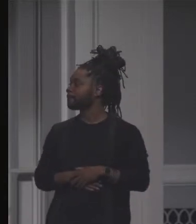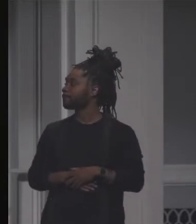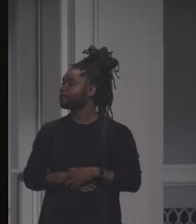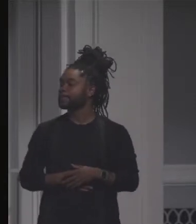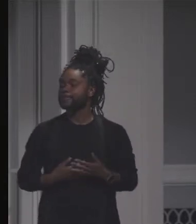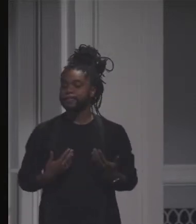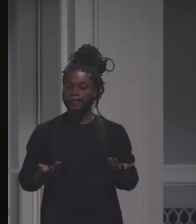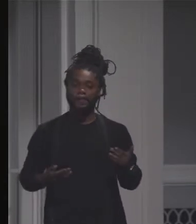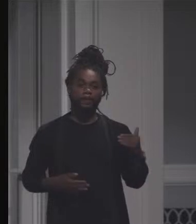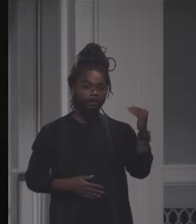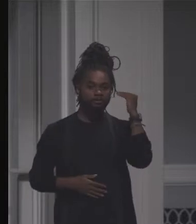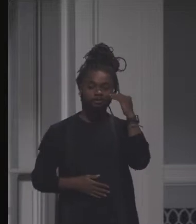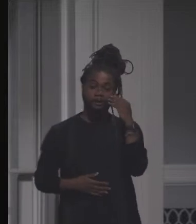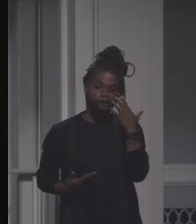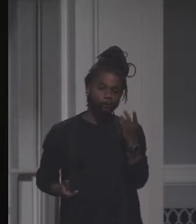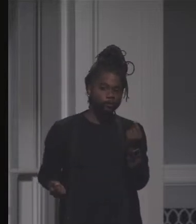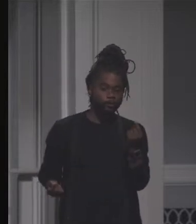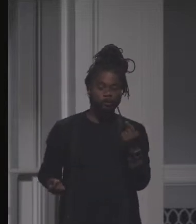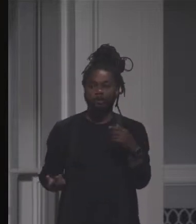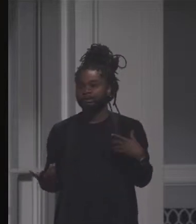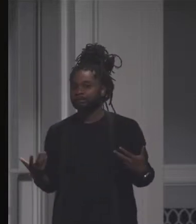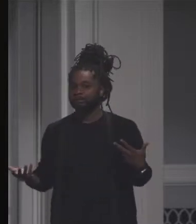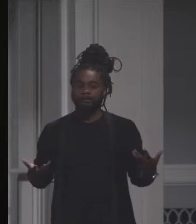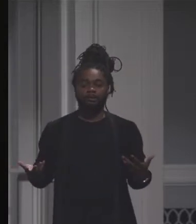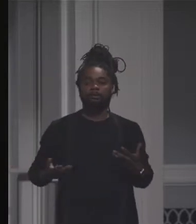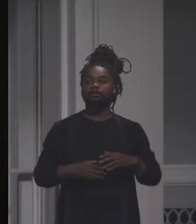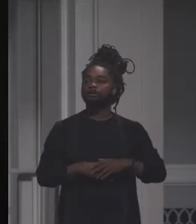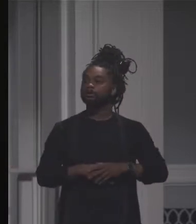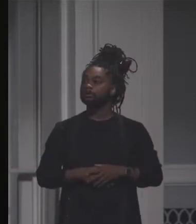So, I didn't know what to do, and I dithered.